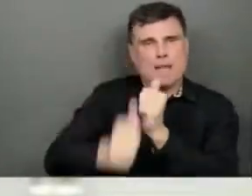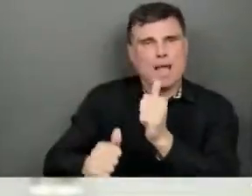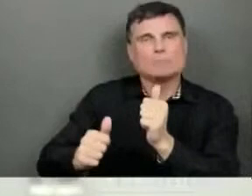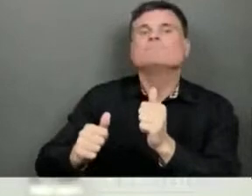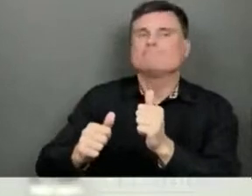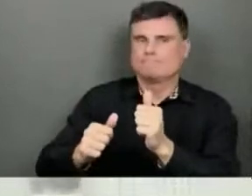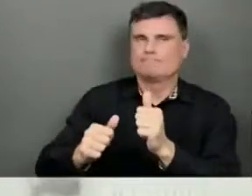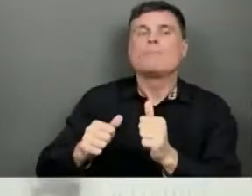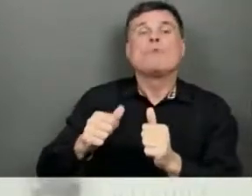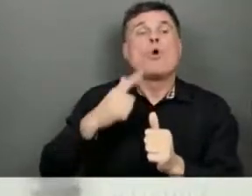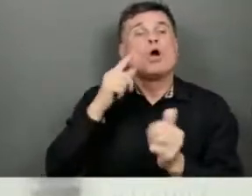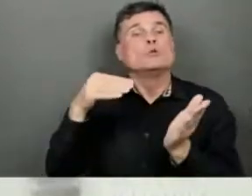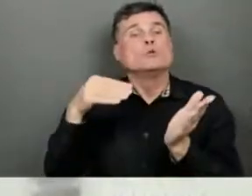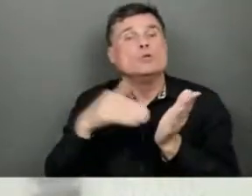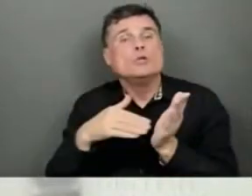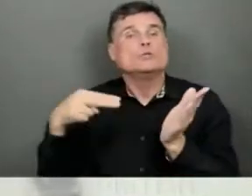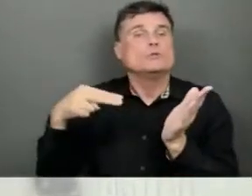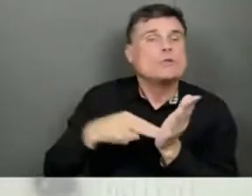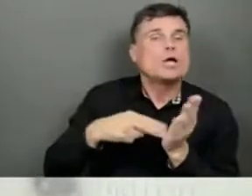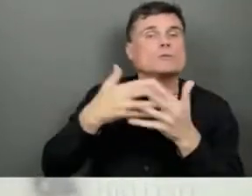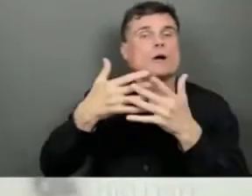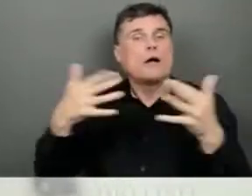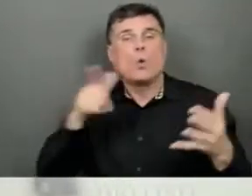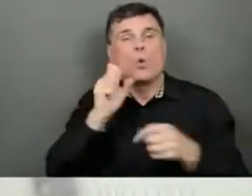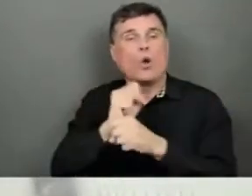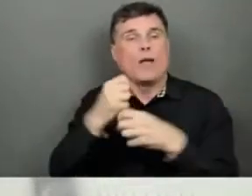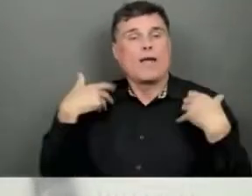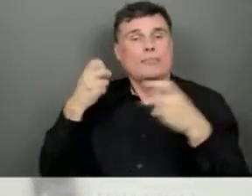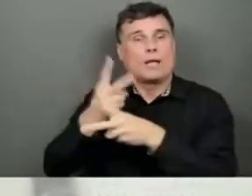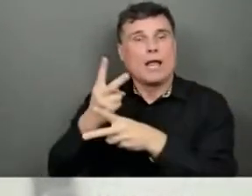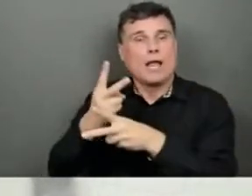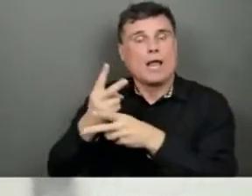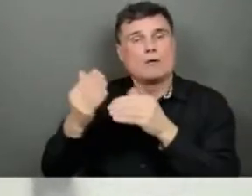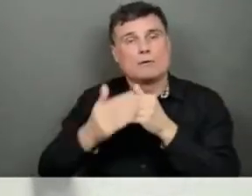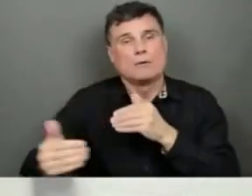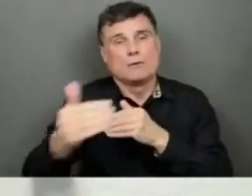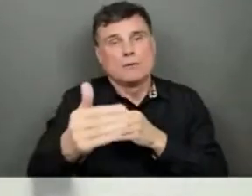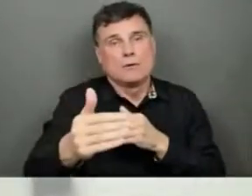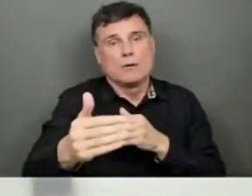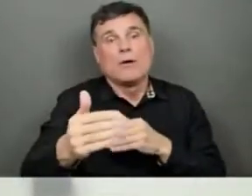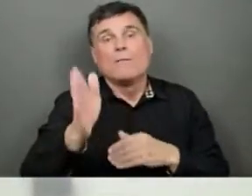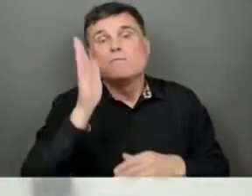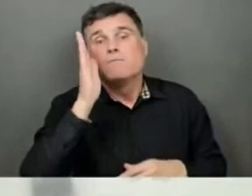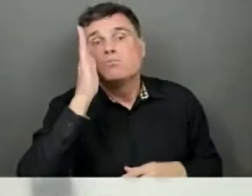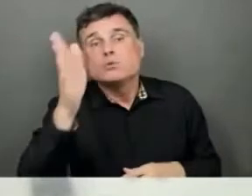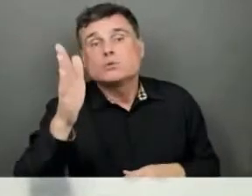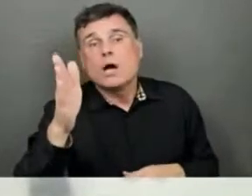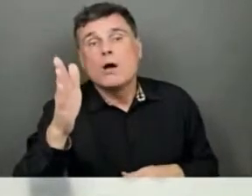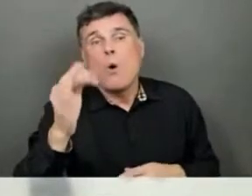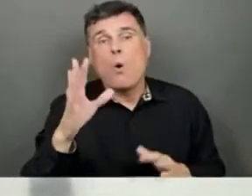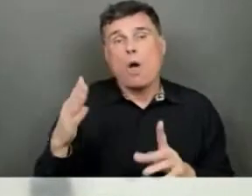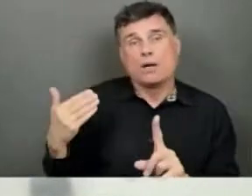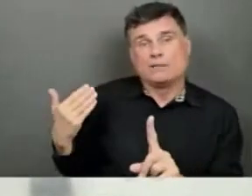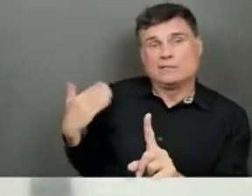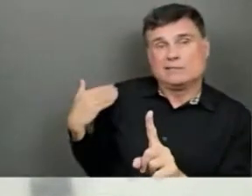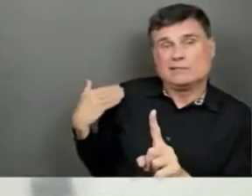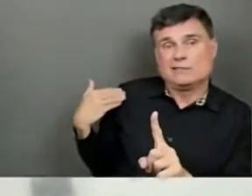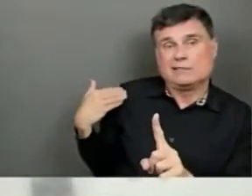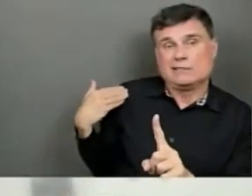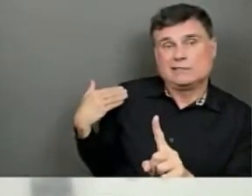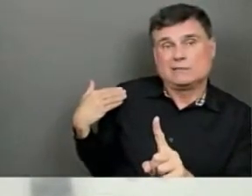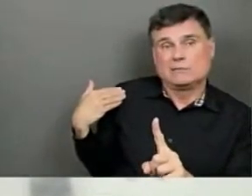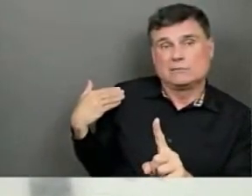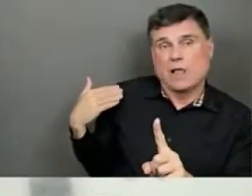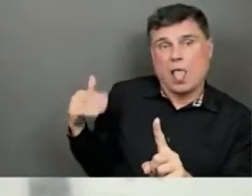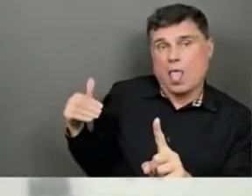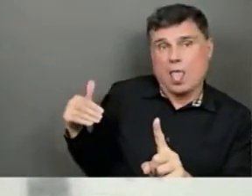not going to get the vaccines that are coming, or the vaccine that's already here, how it's going to affect